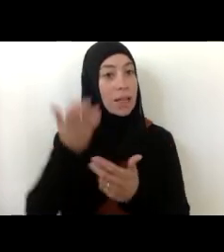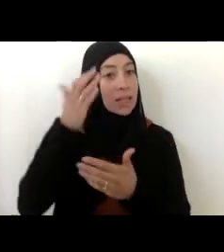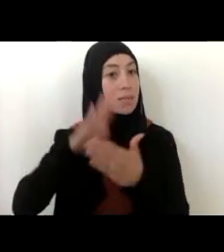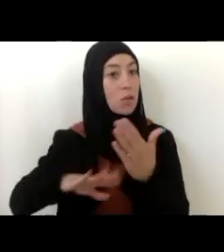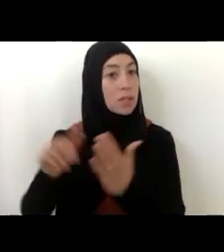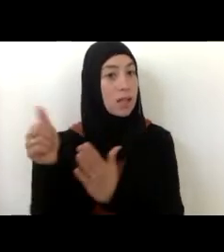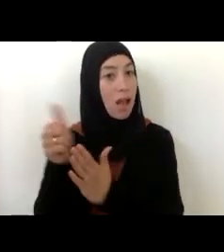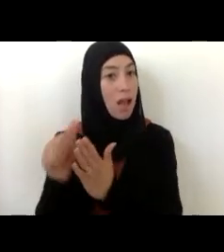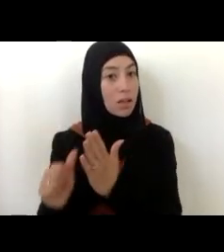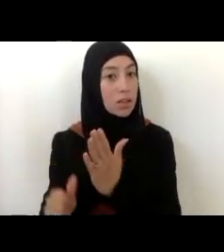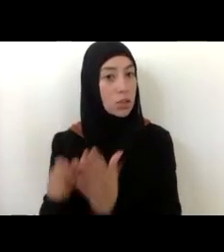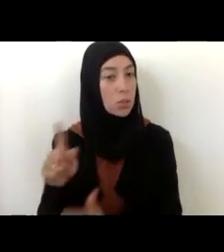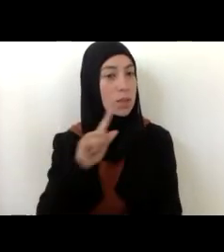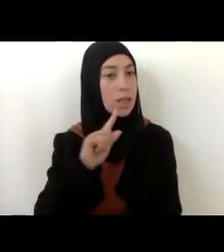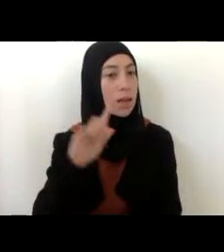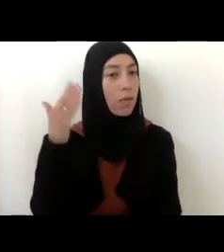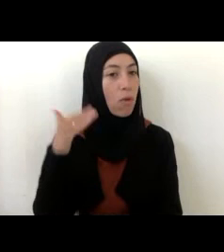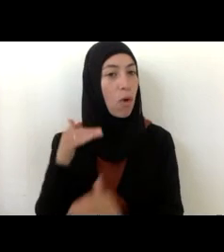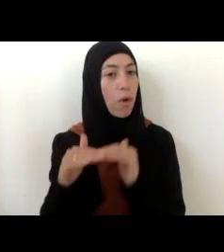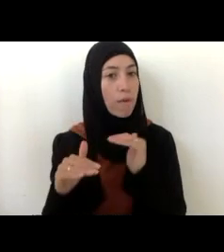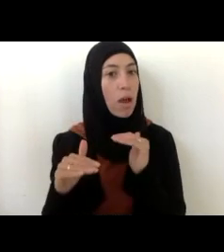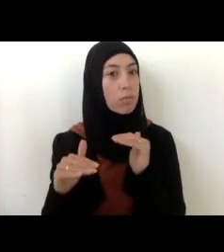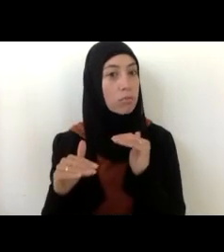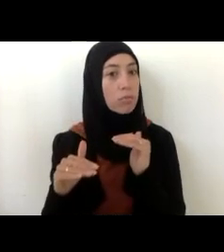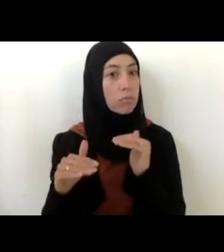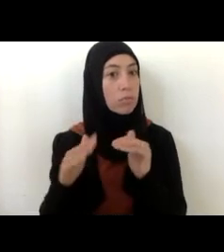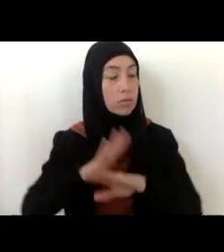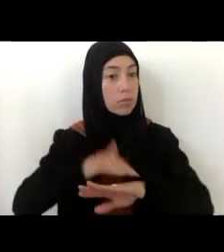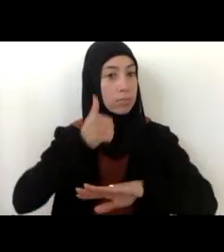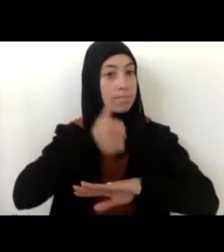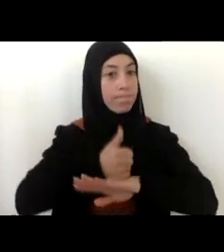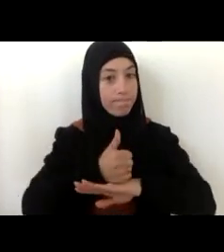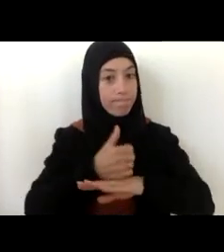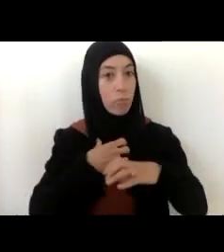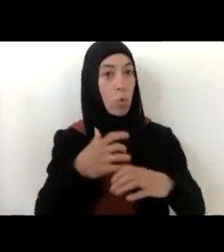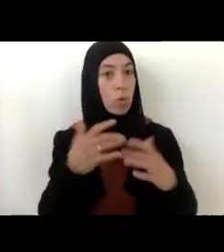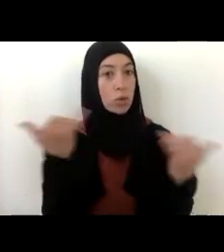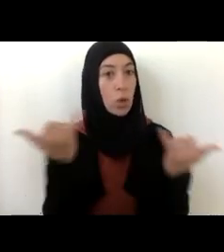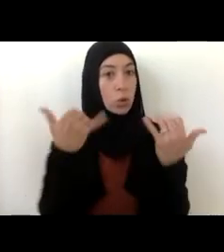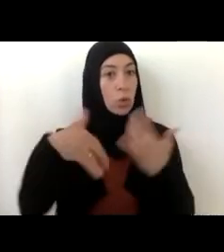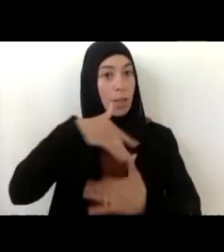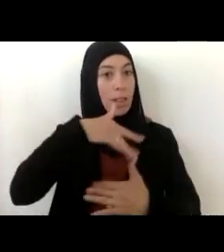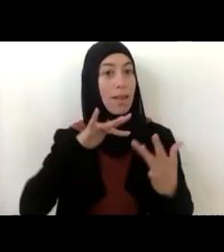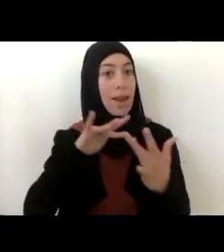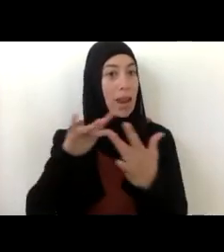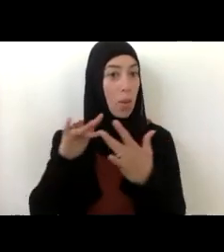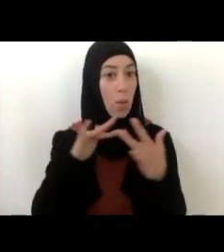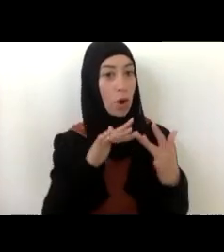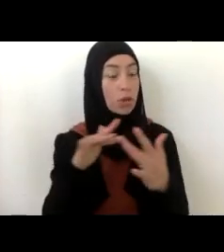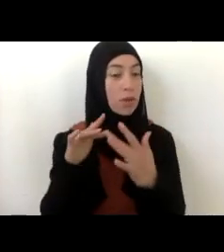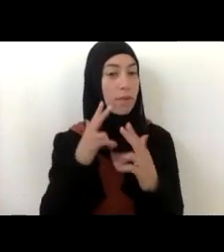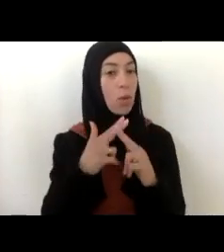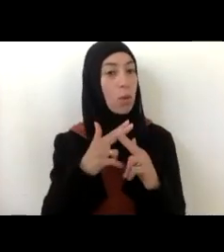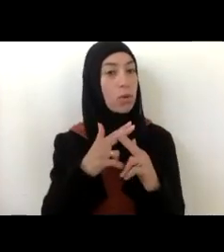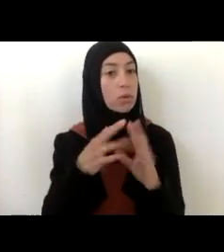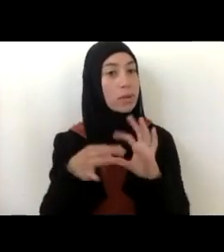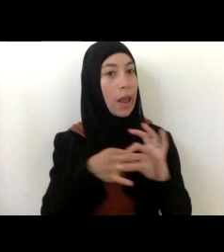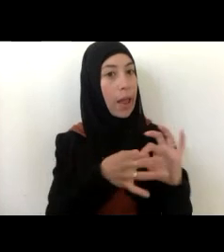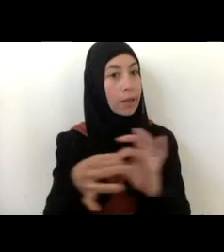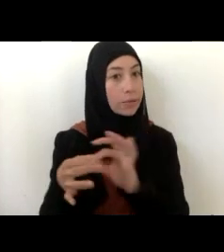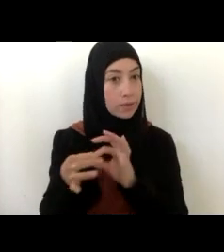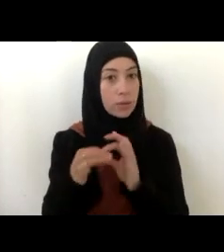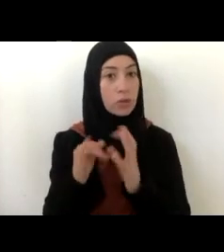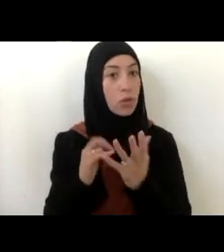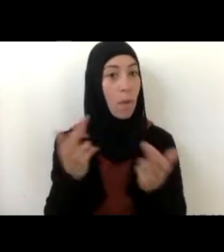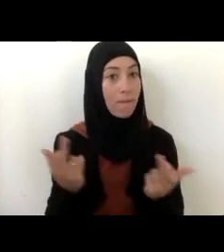as you said, you've established those social networks for connecting groups, and that's